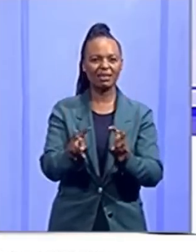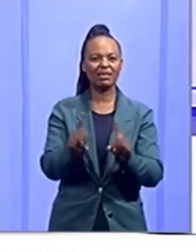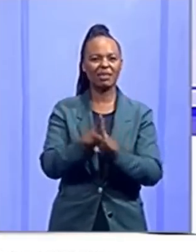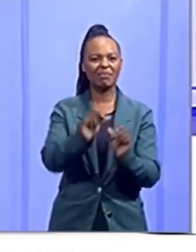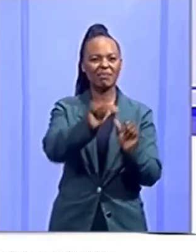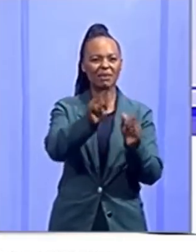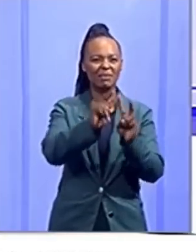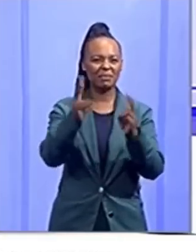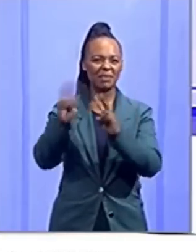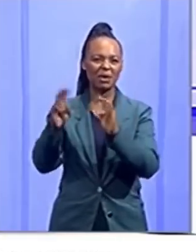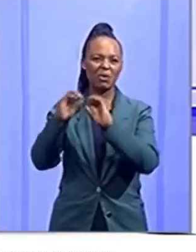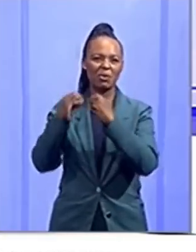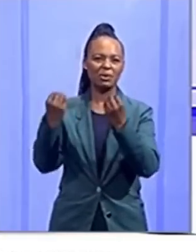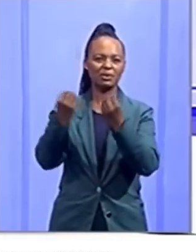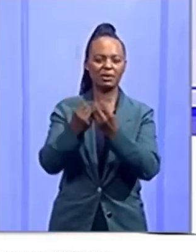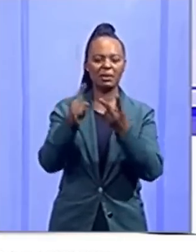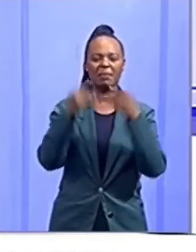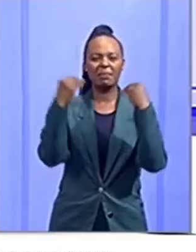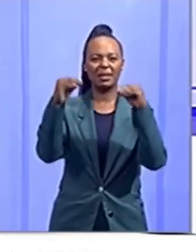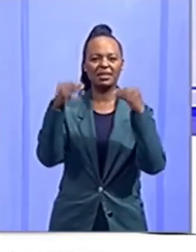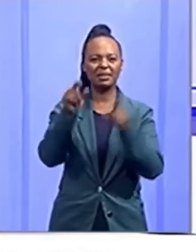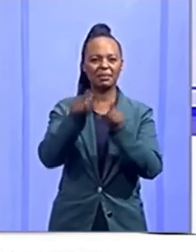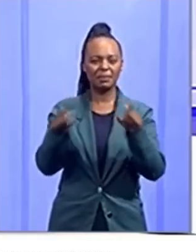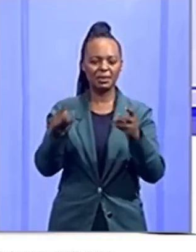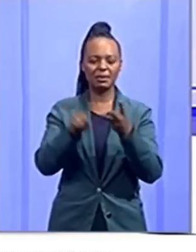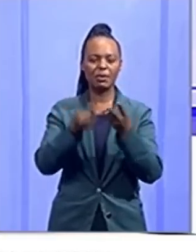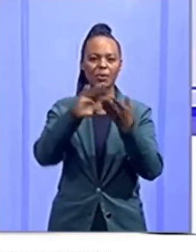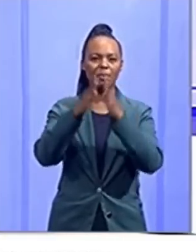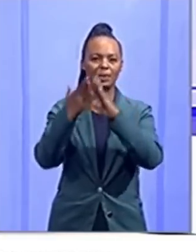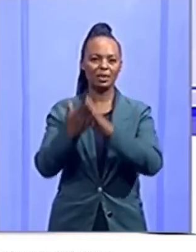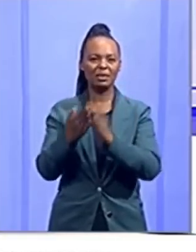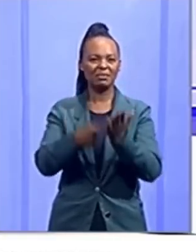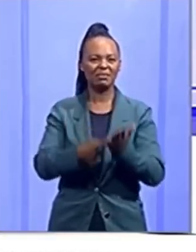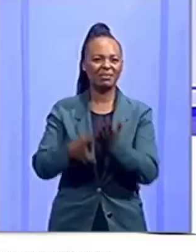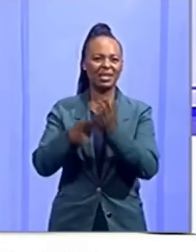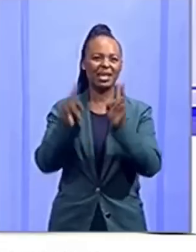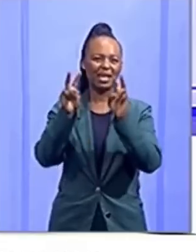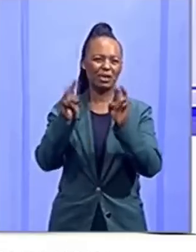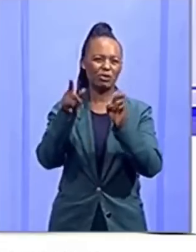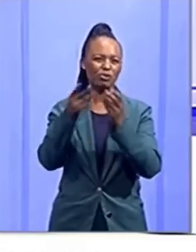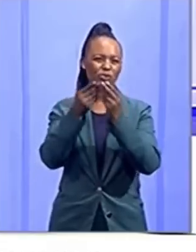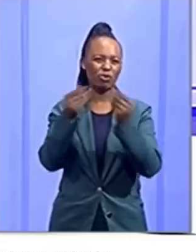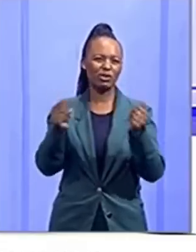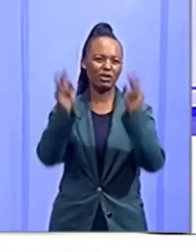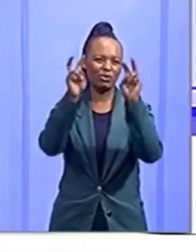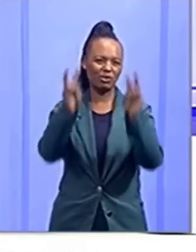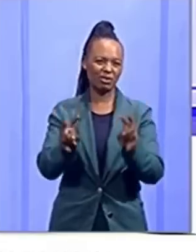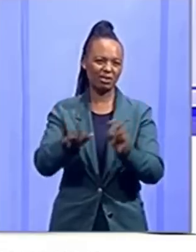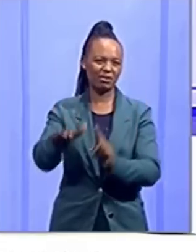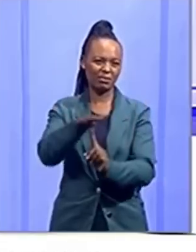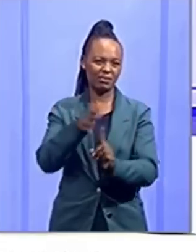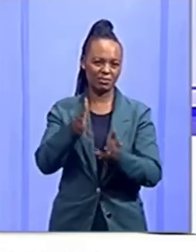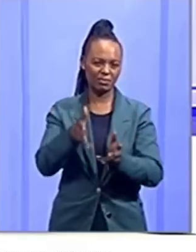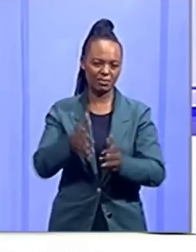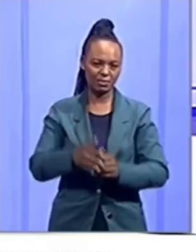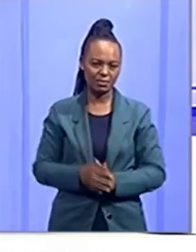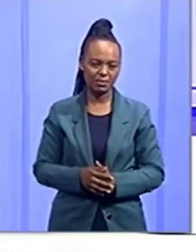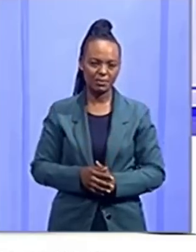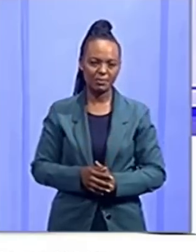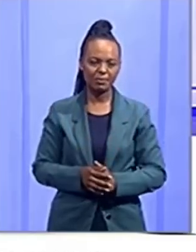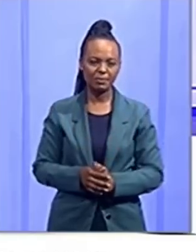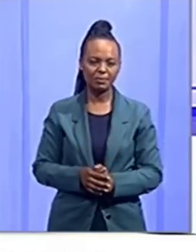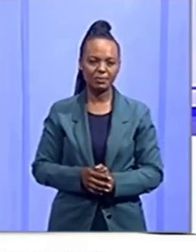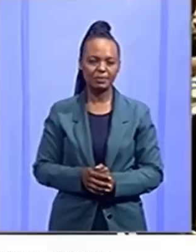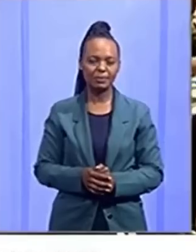farologaneng ba ba akaretsang dikgwebo le baagi tebang le go ka sekaseka tharabololo ya mathata a motlakase.